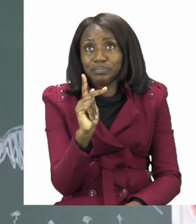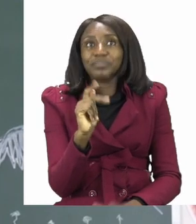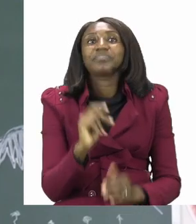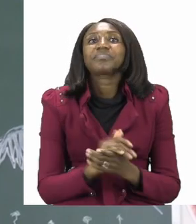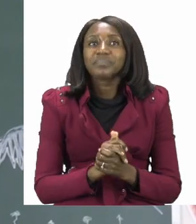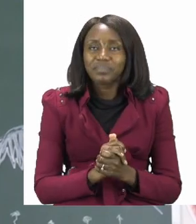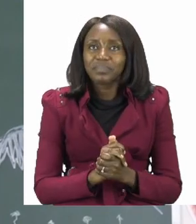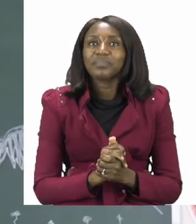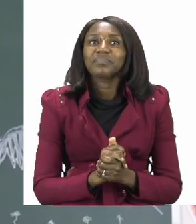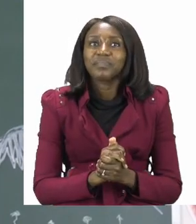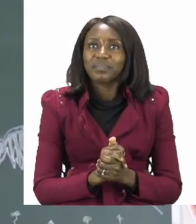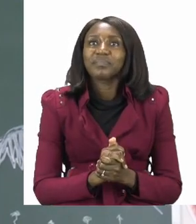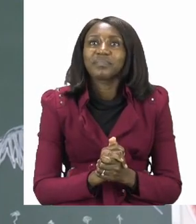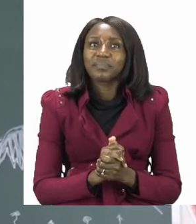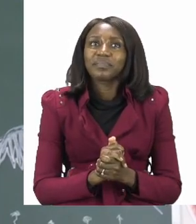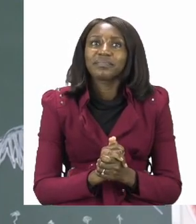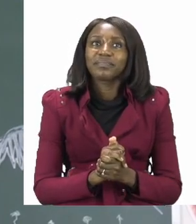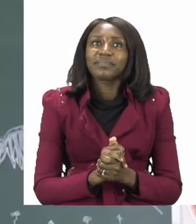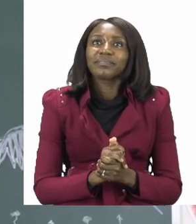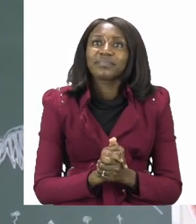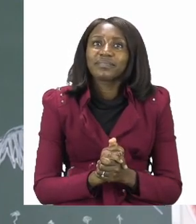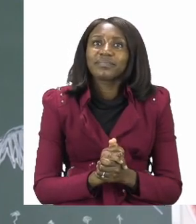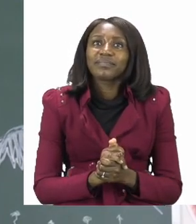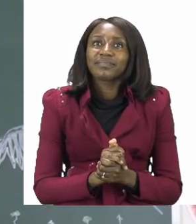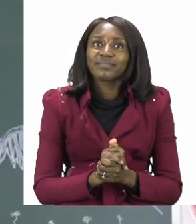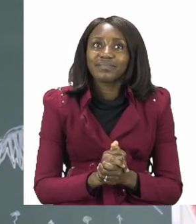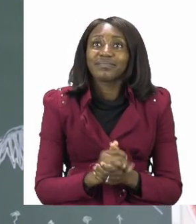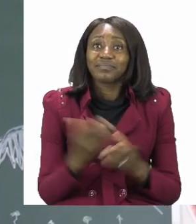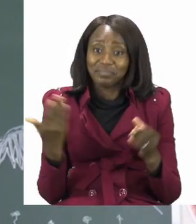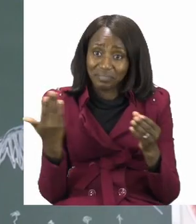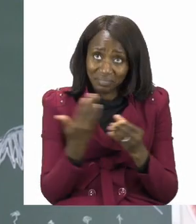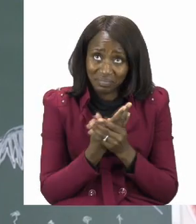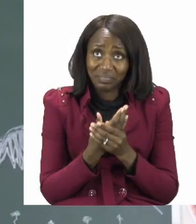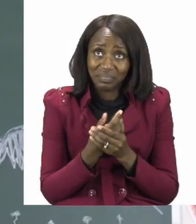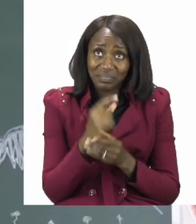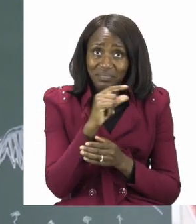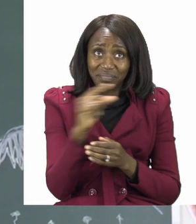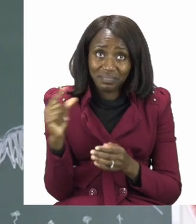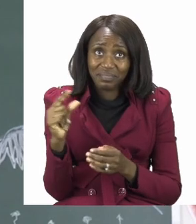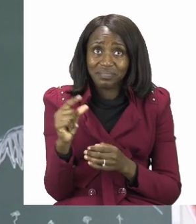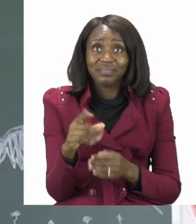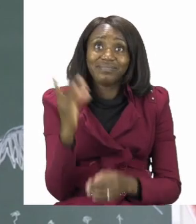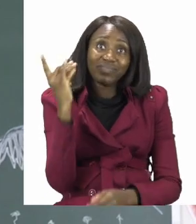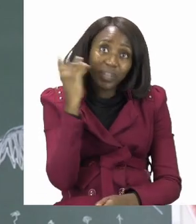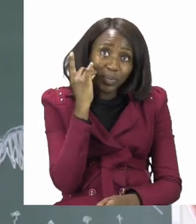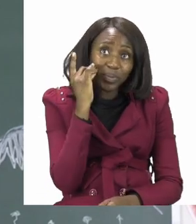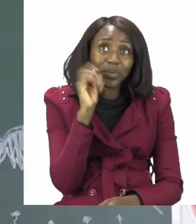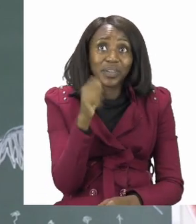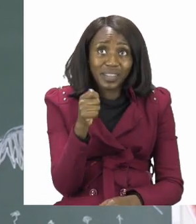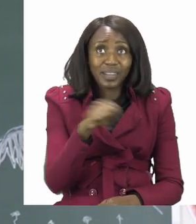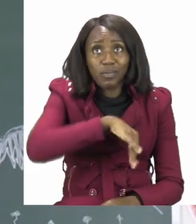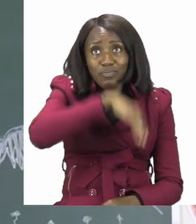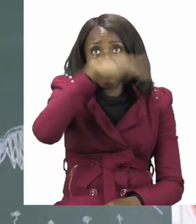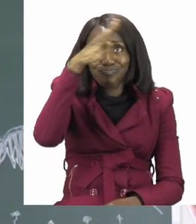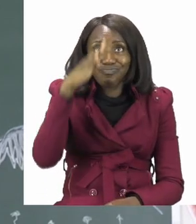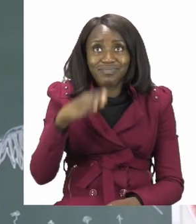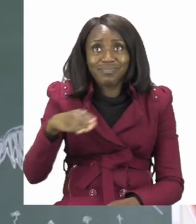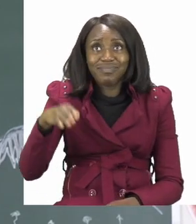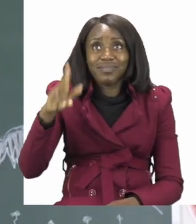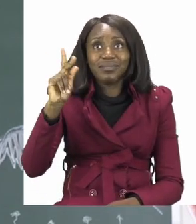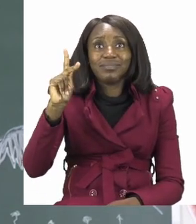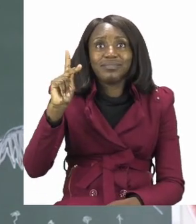k. So those are the 3 new words that I've given you today. Let's now continue